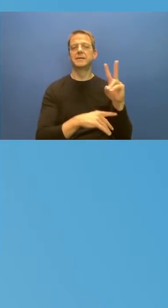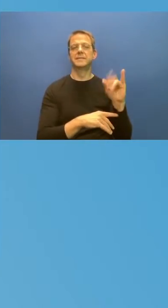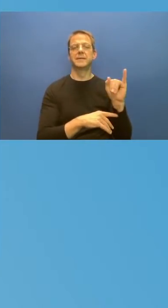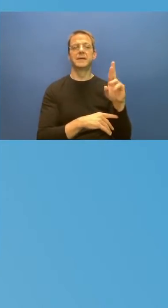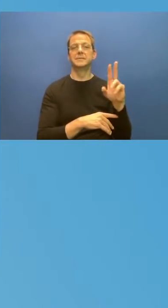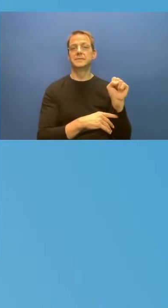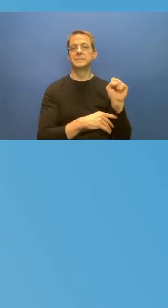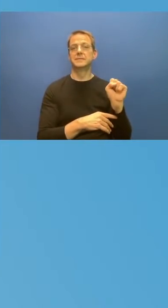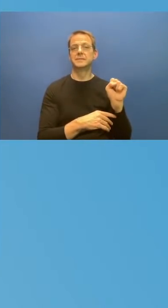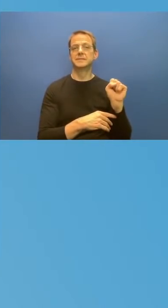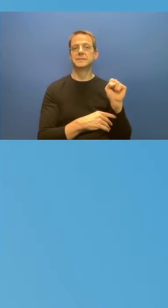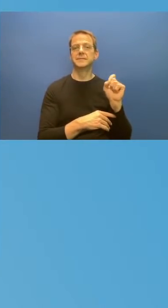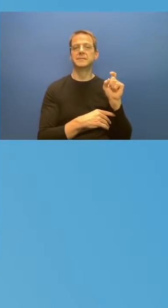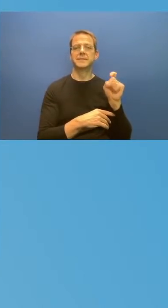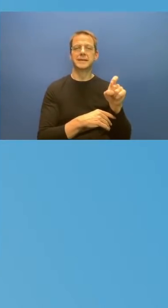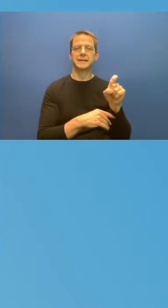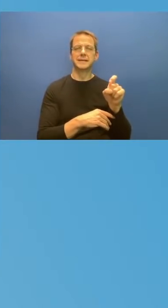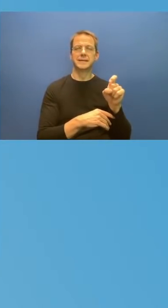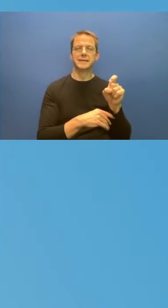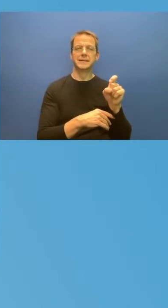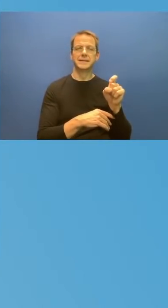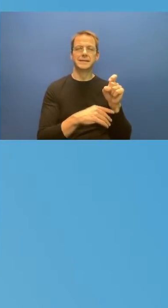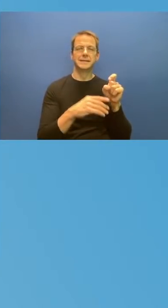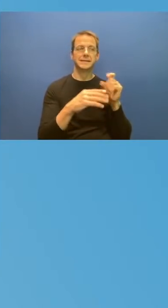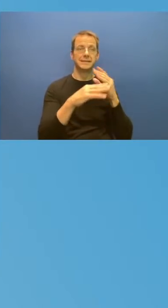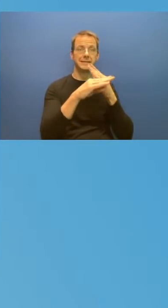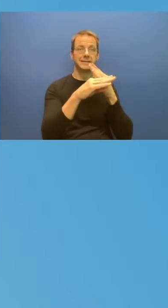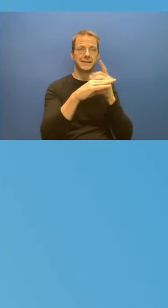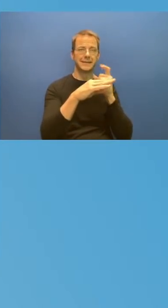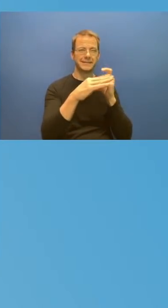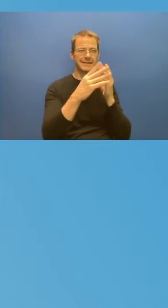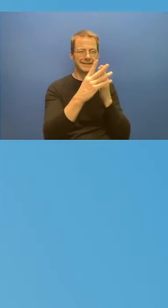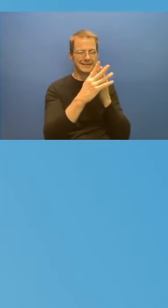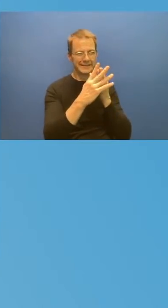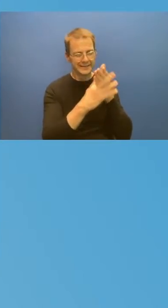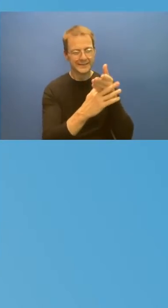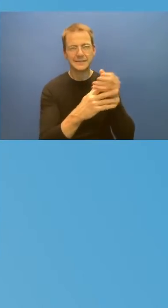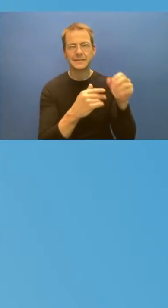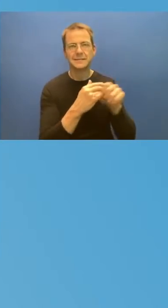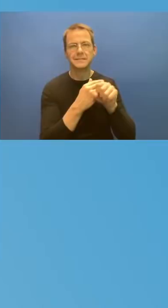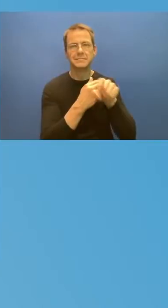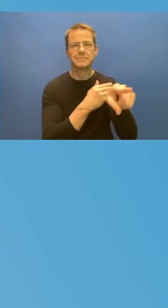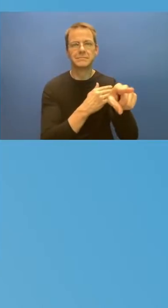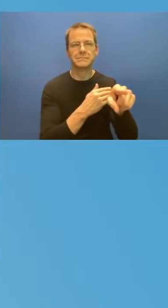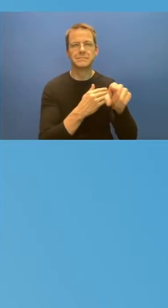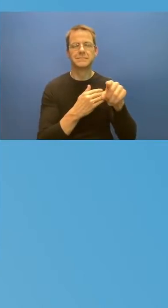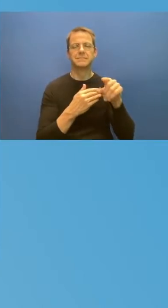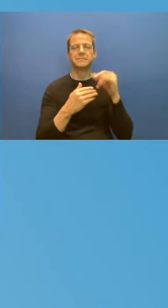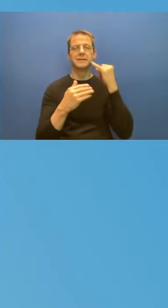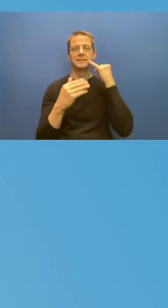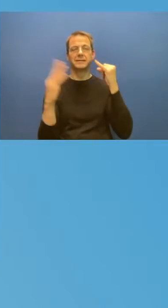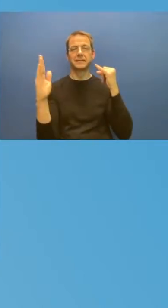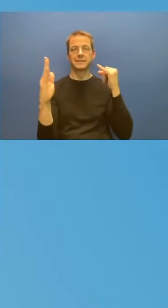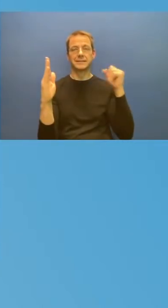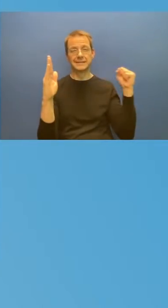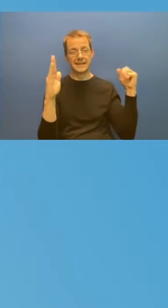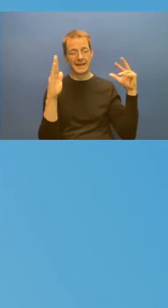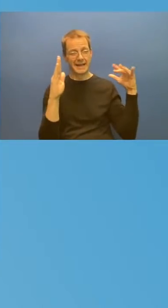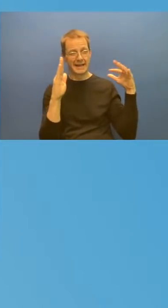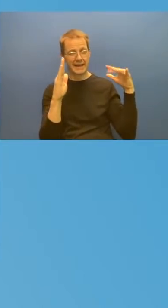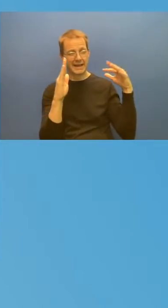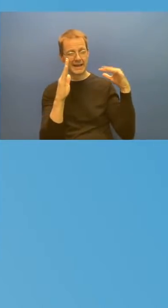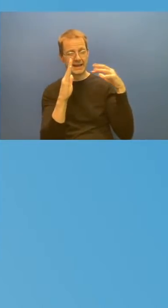viral populations, and that becomes the selective pressure. So the virus has to get into the cell,